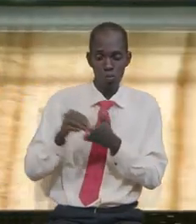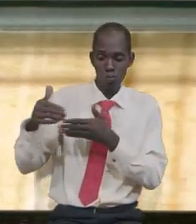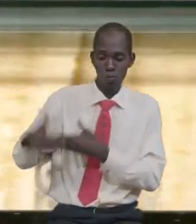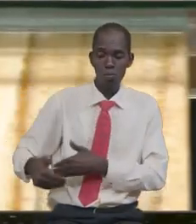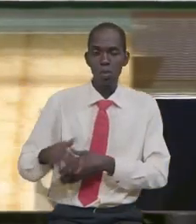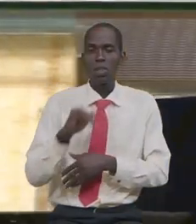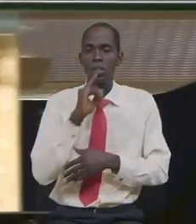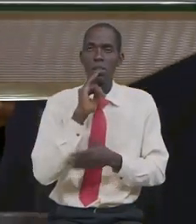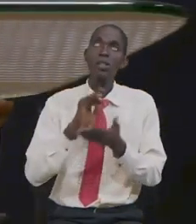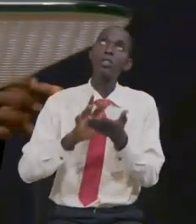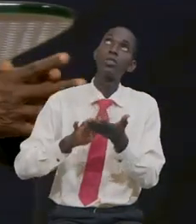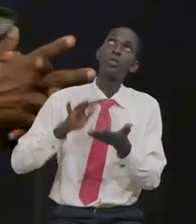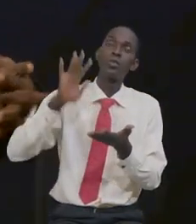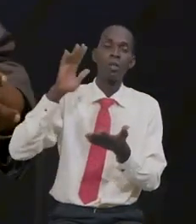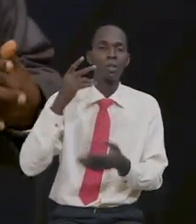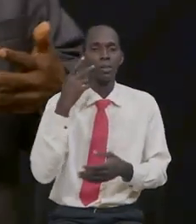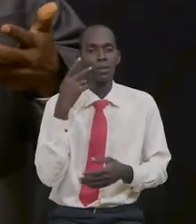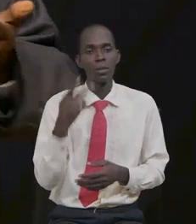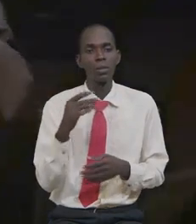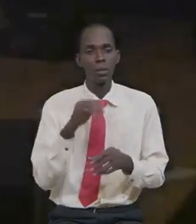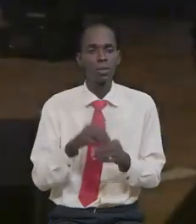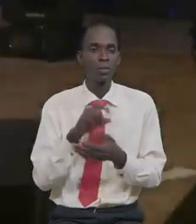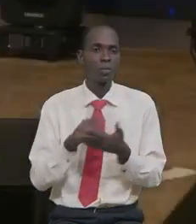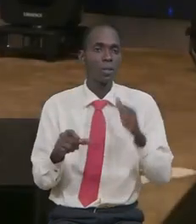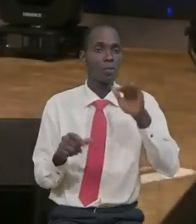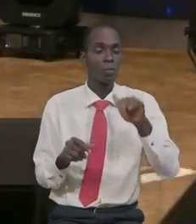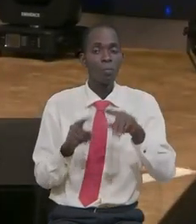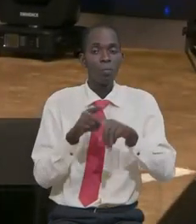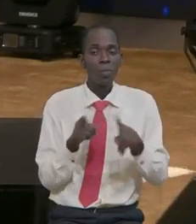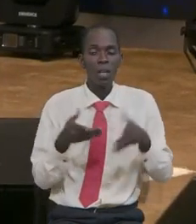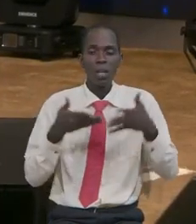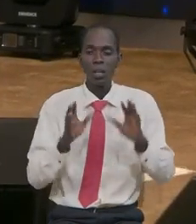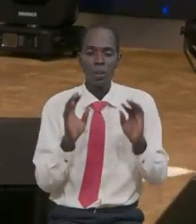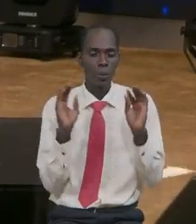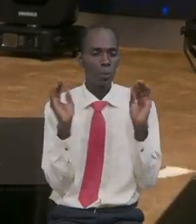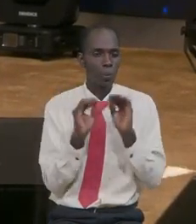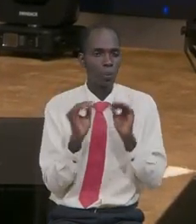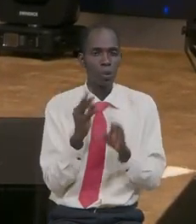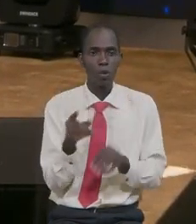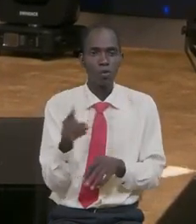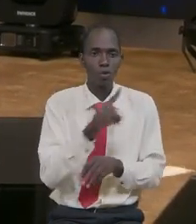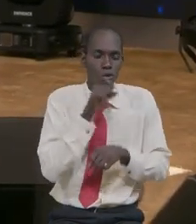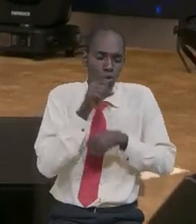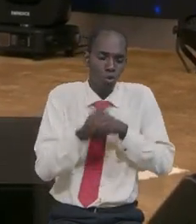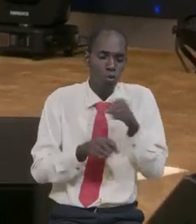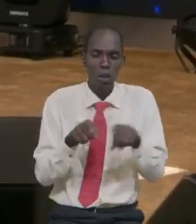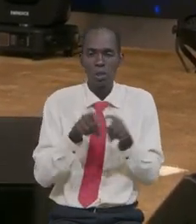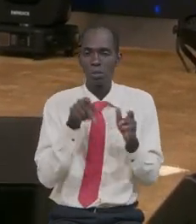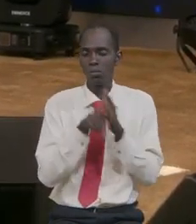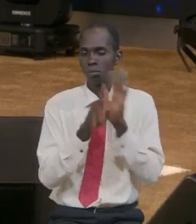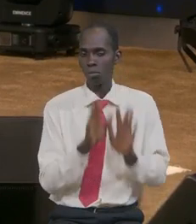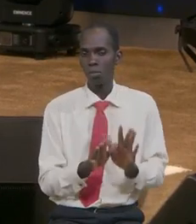It tells us in verse 15, but let none of you suffer as a murderer. Remain